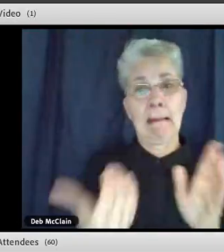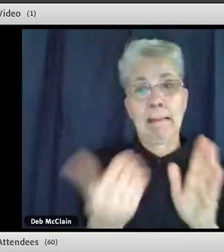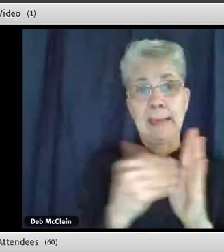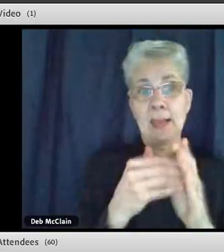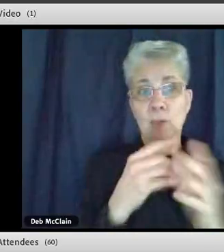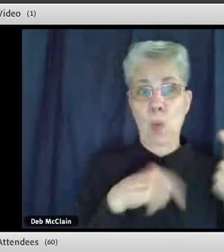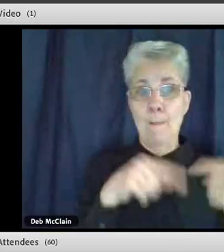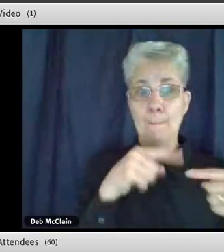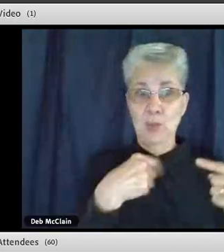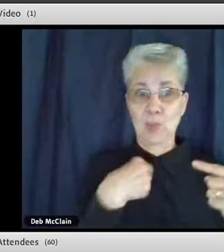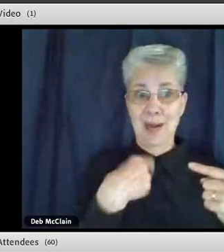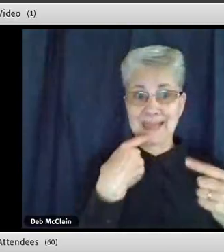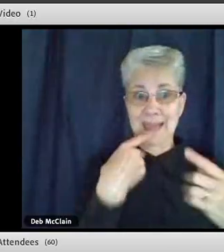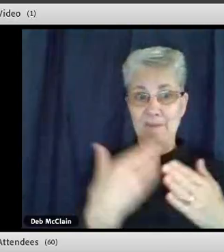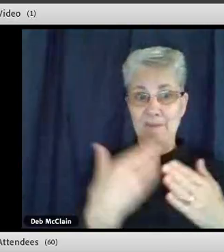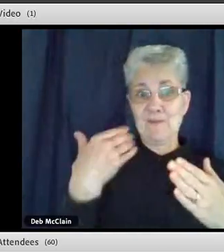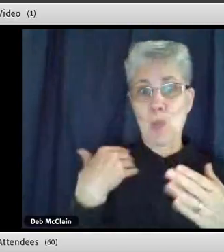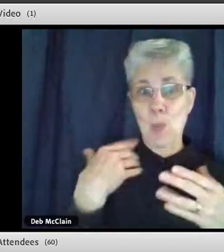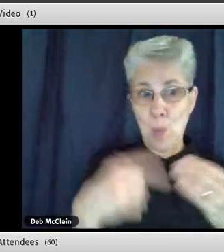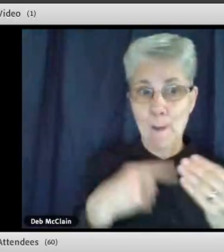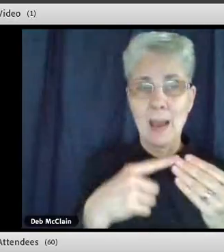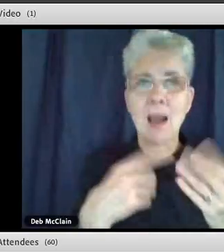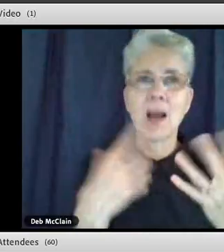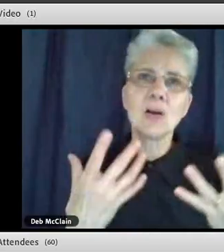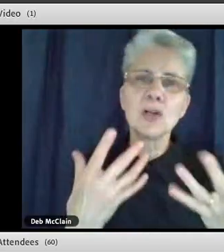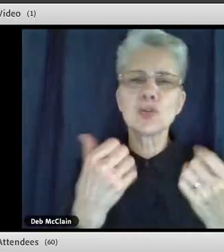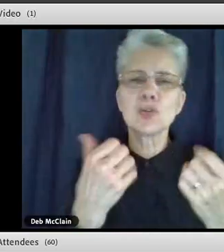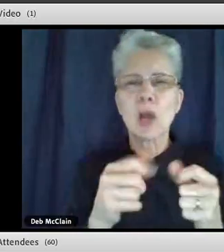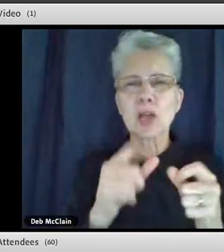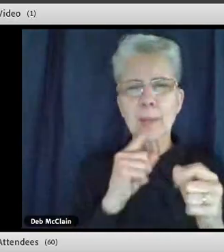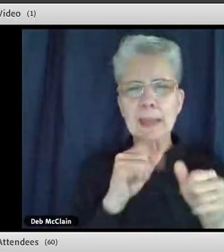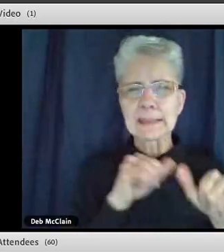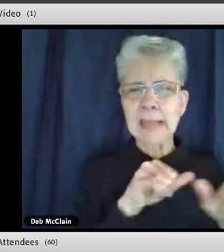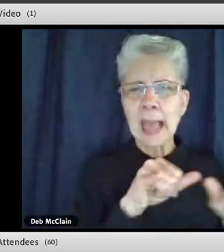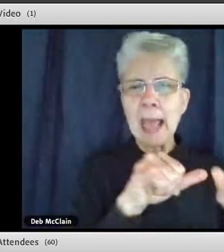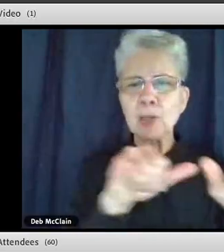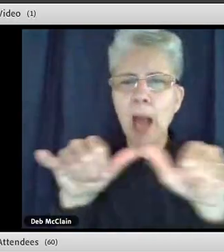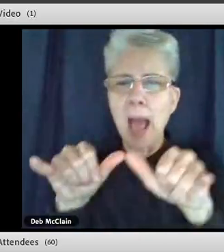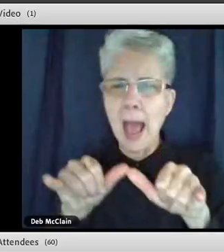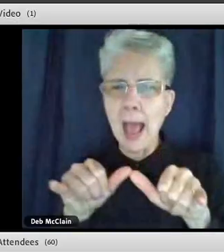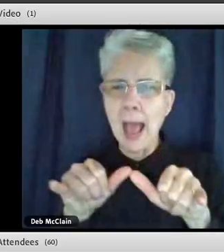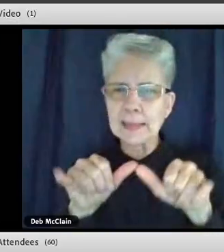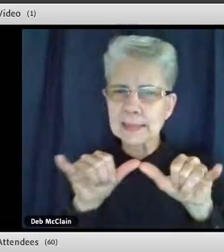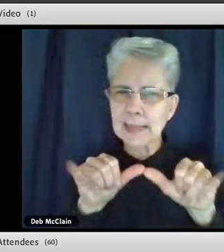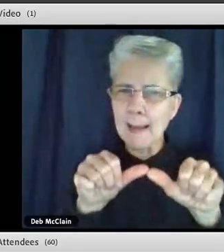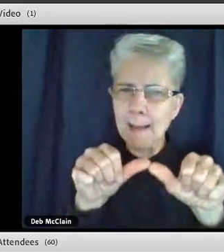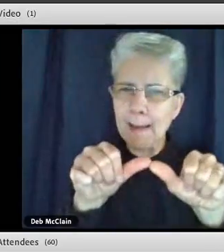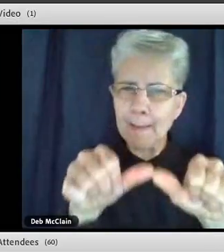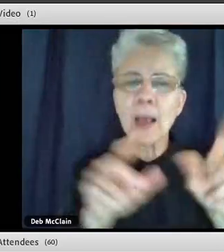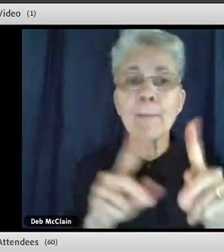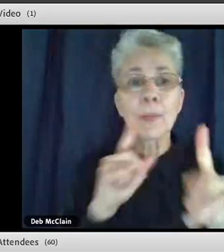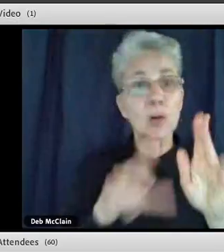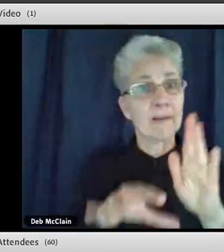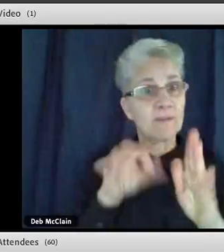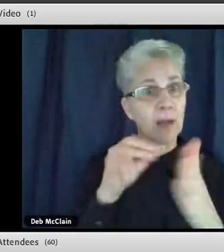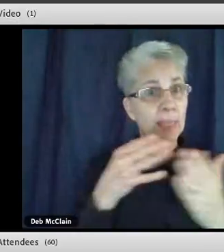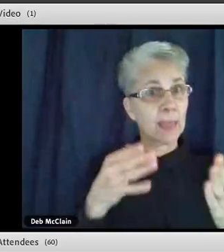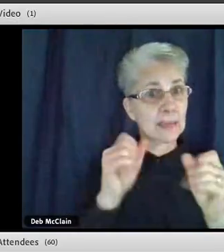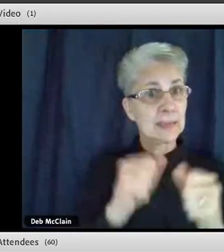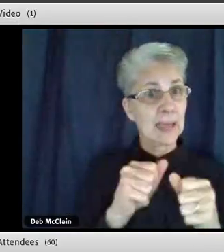was saying before about, trying to be standardized, trying to be consistent so that people can find things in the